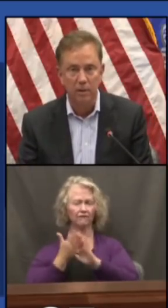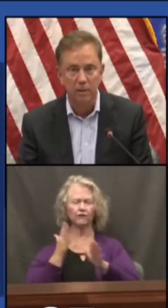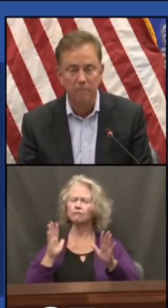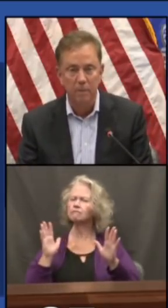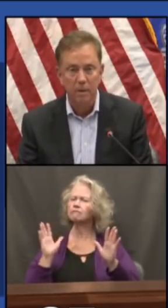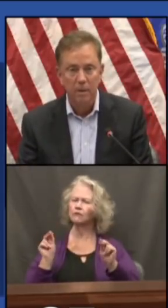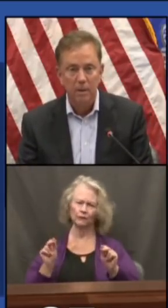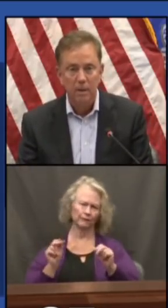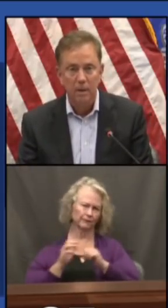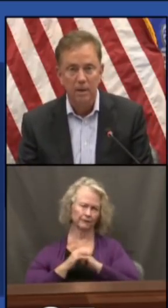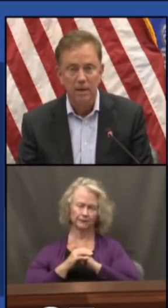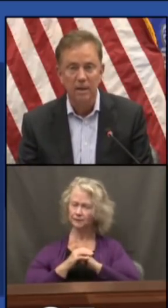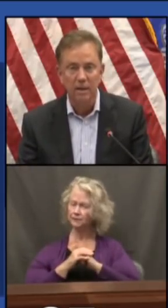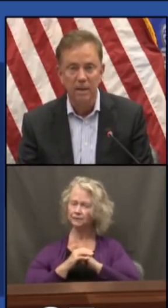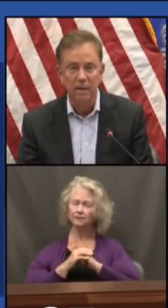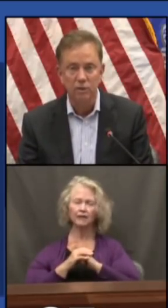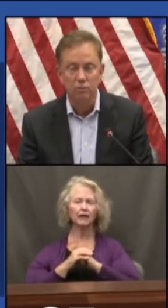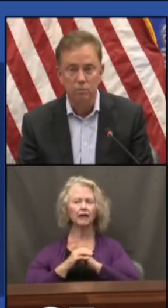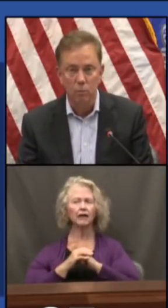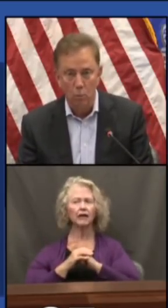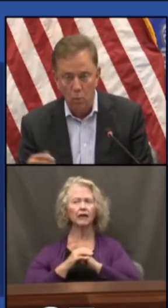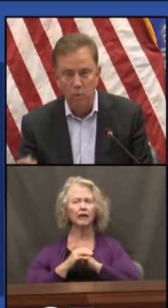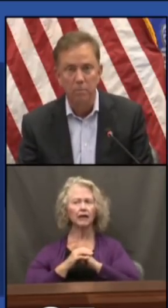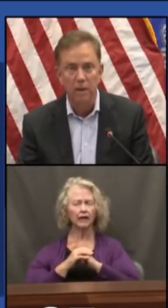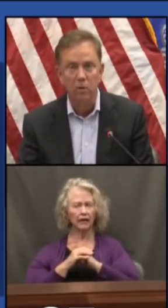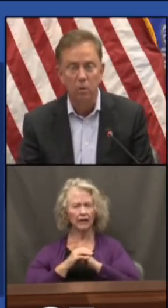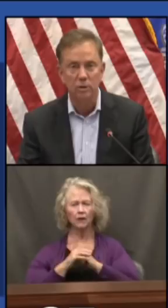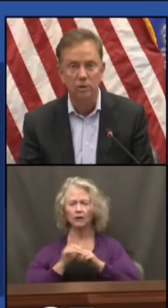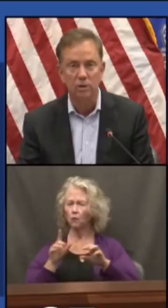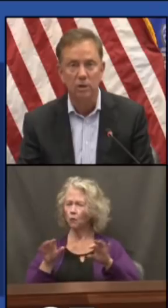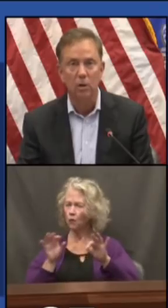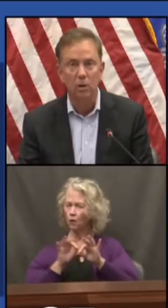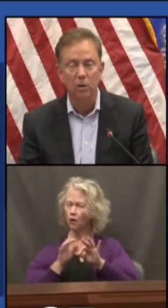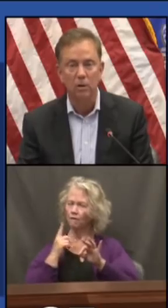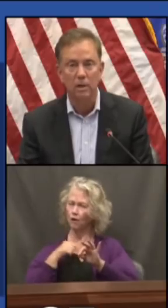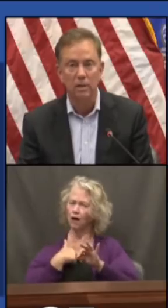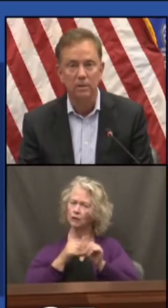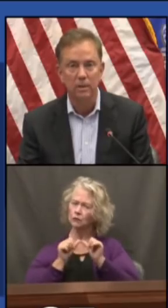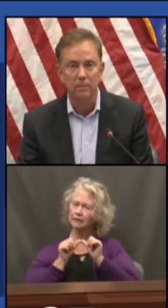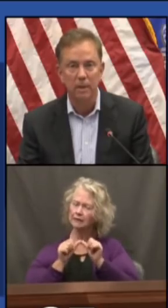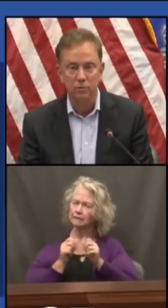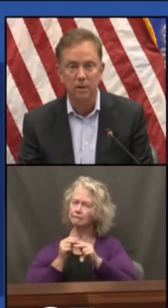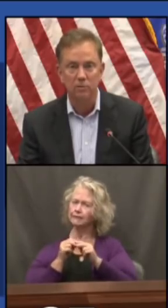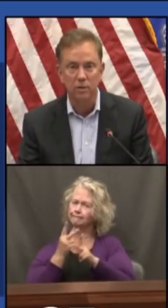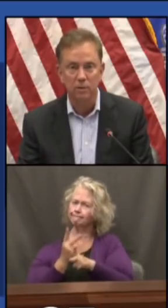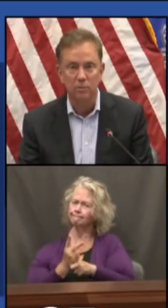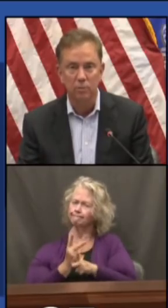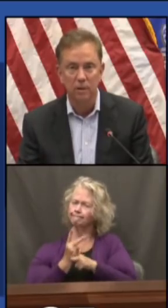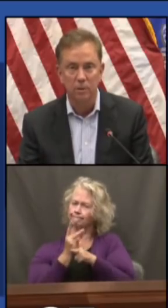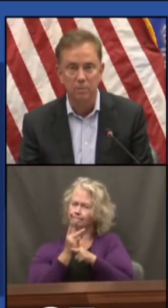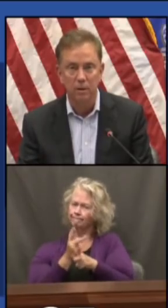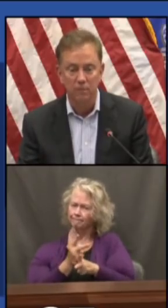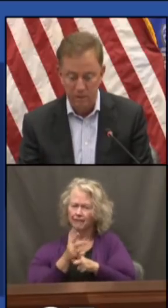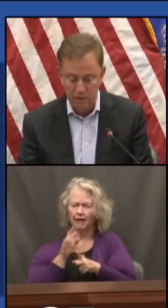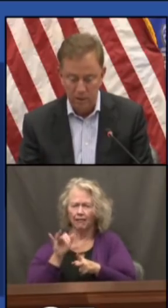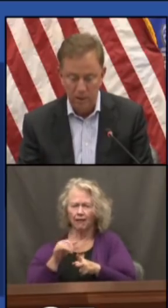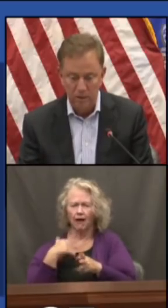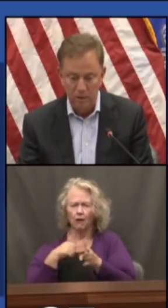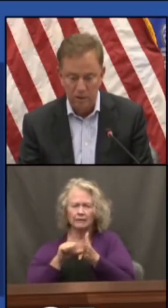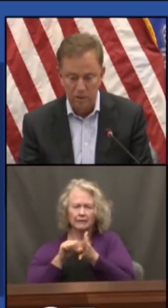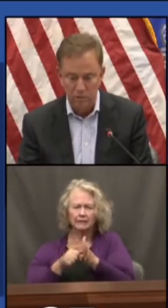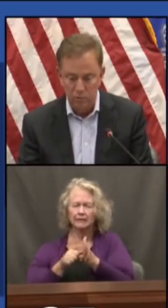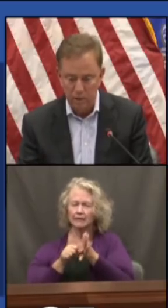carrier. I think it's worth being cautious a little longer, and that's what I've tried to impress upon our friends in